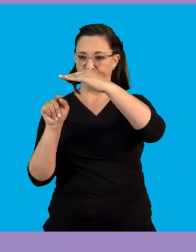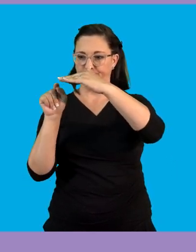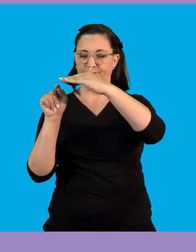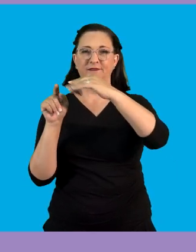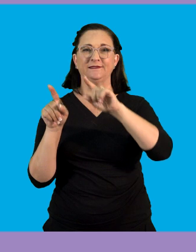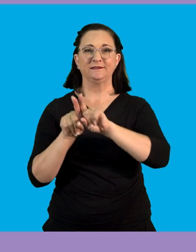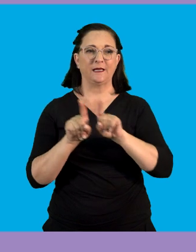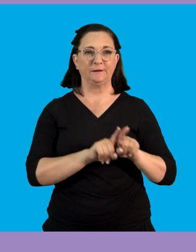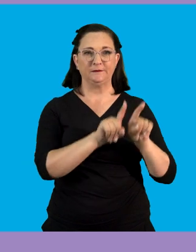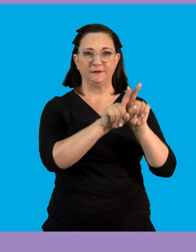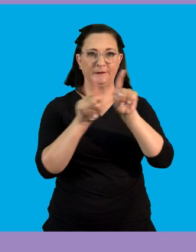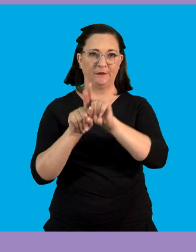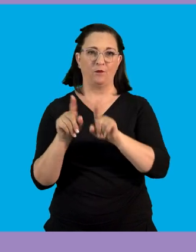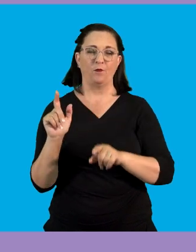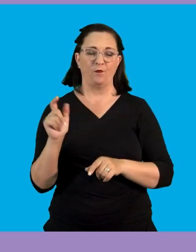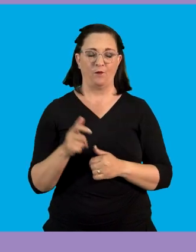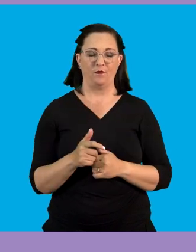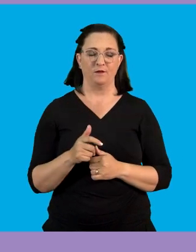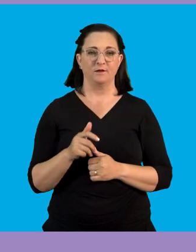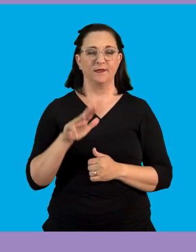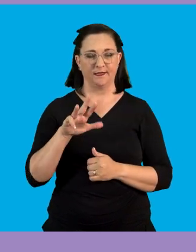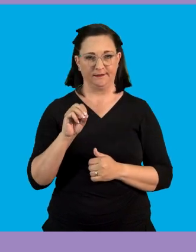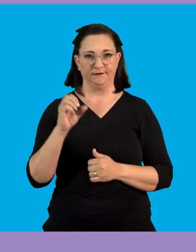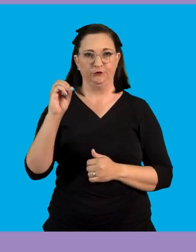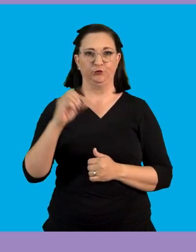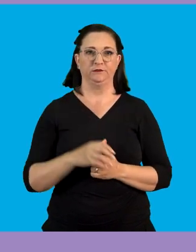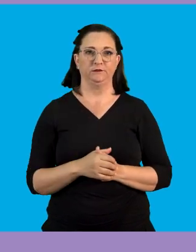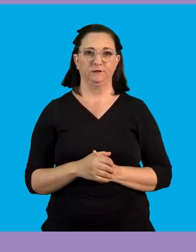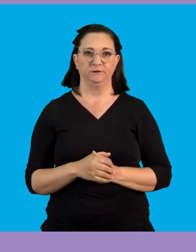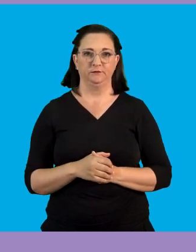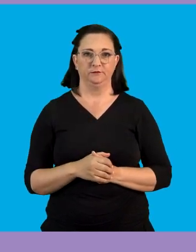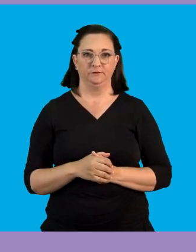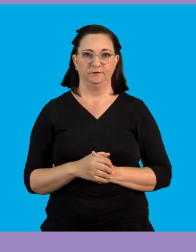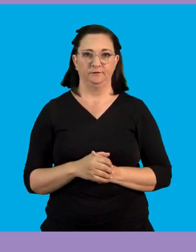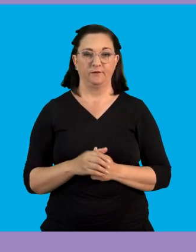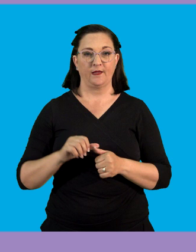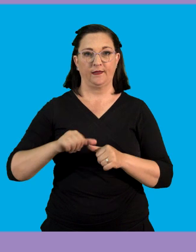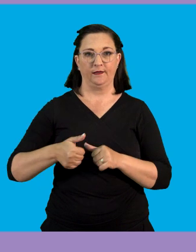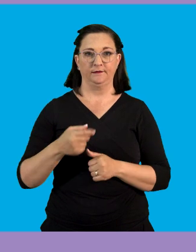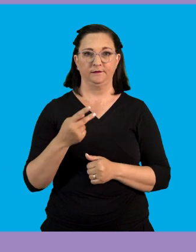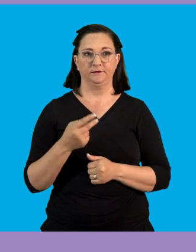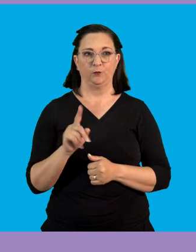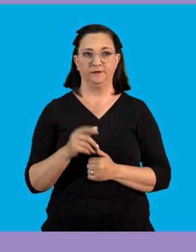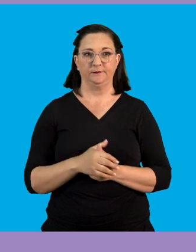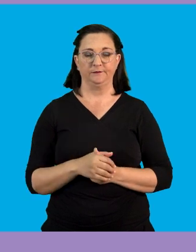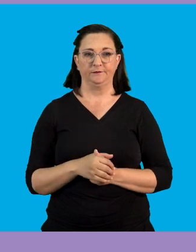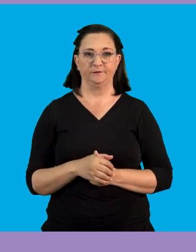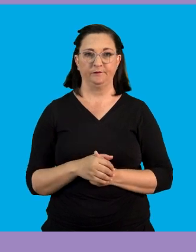and all the angles are all equal to 90 degrees. Let's look at the next one.